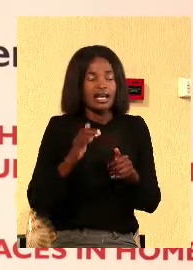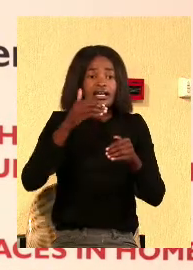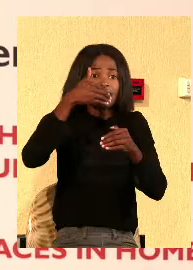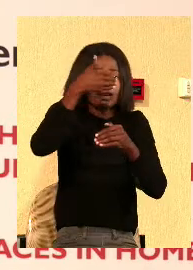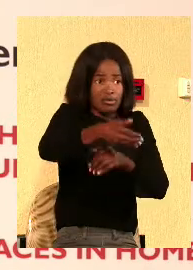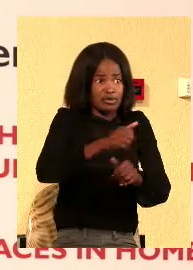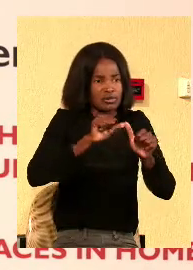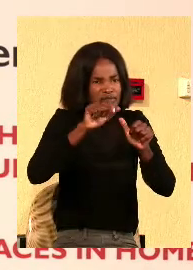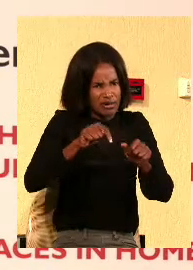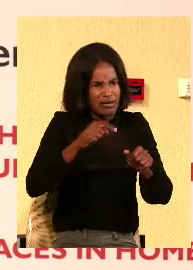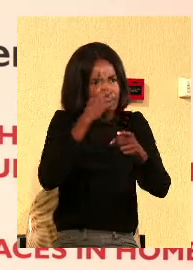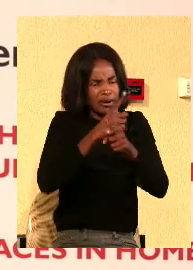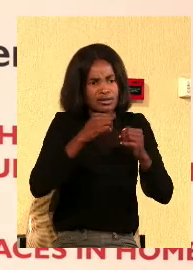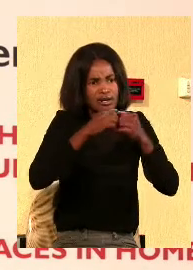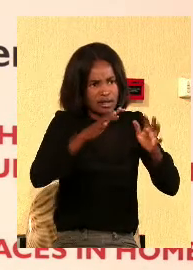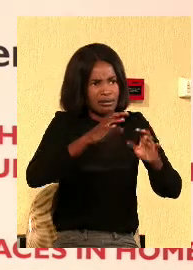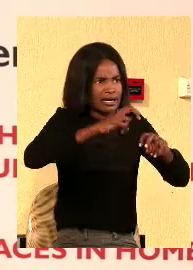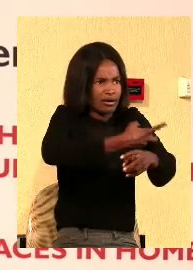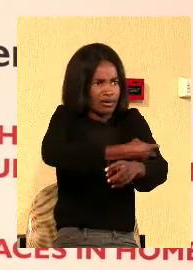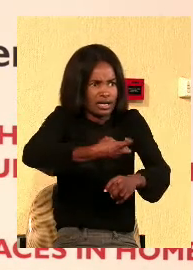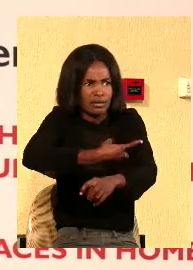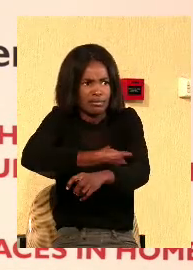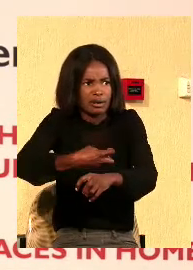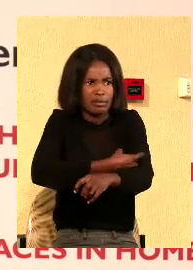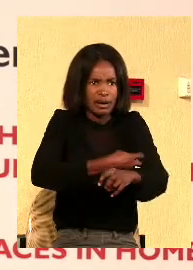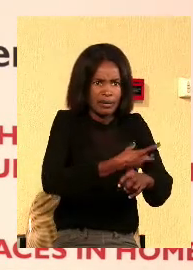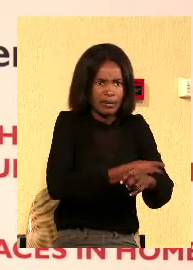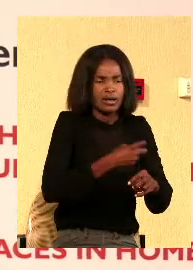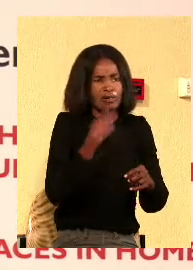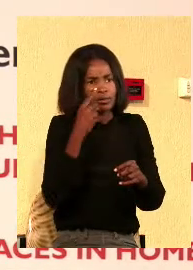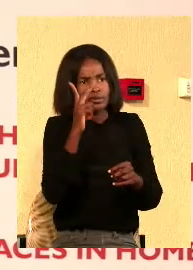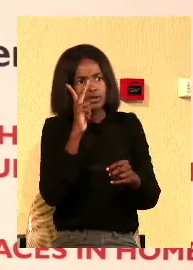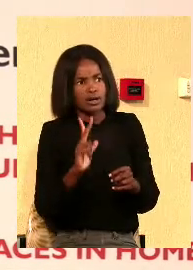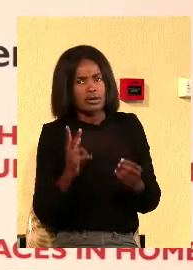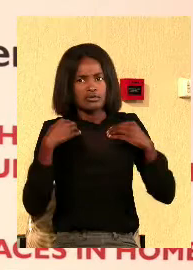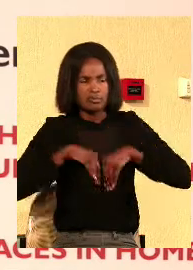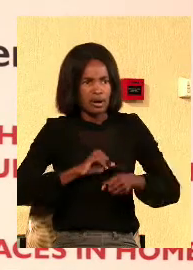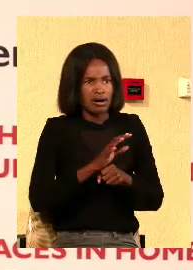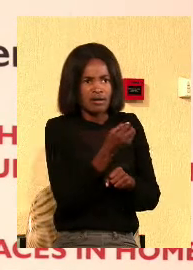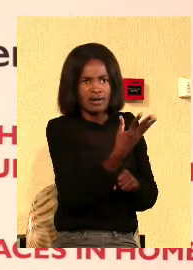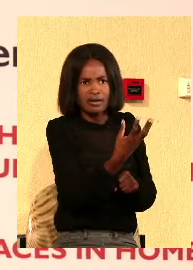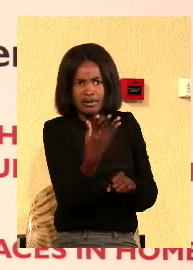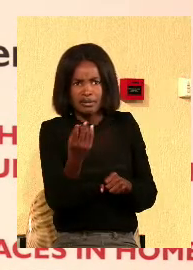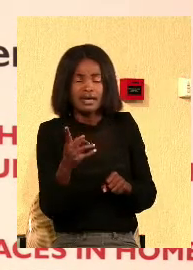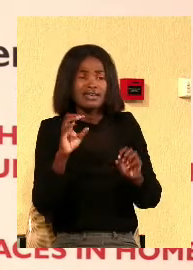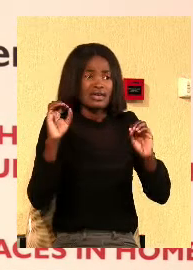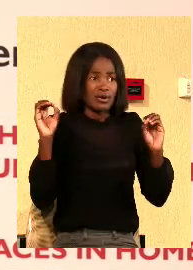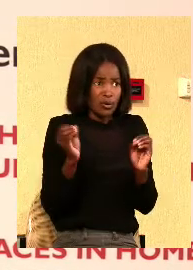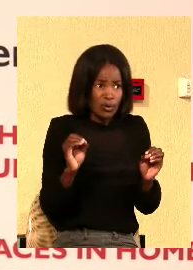work, rather than assuming based on the number of the cases that we have tested. We also had the issue of